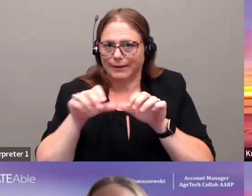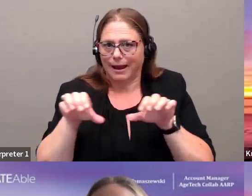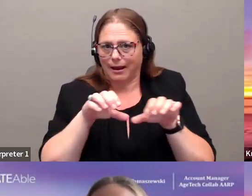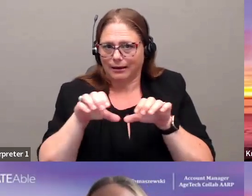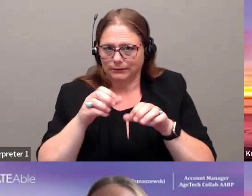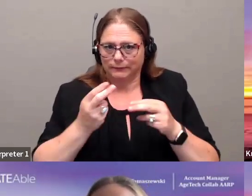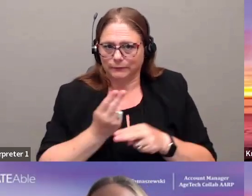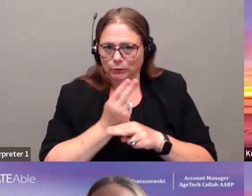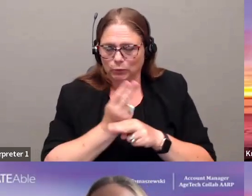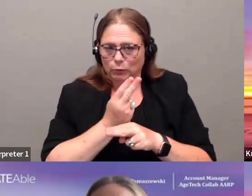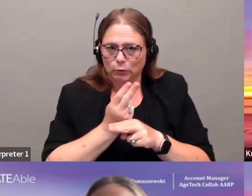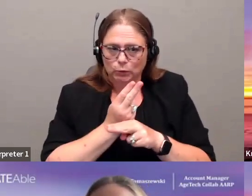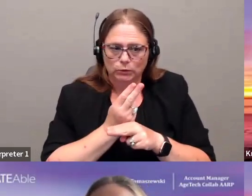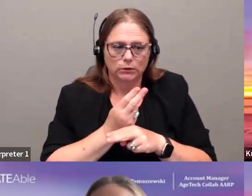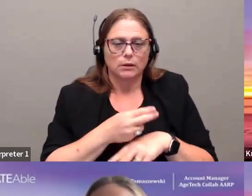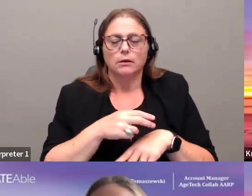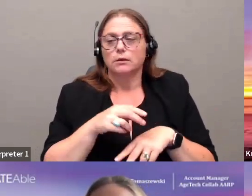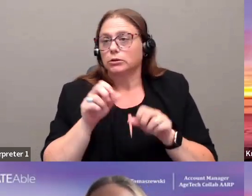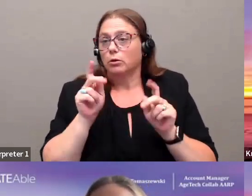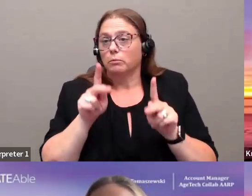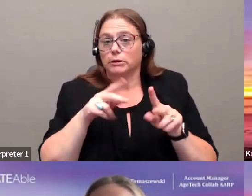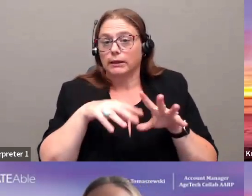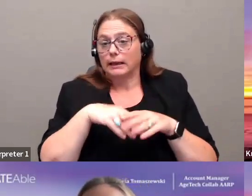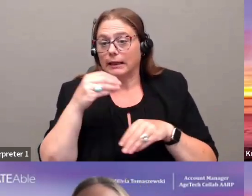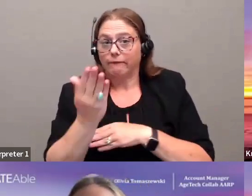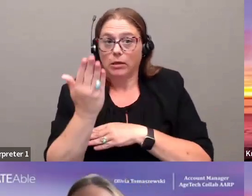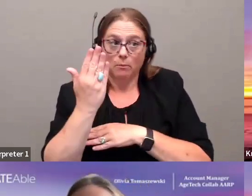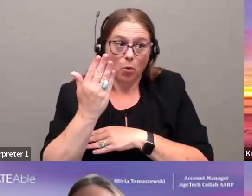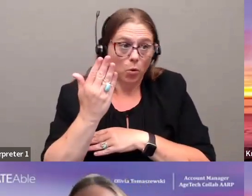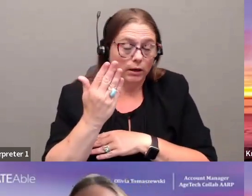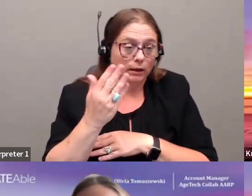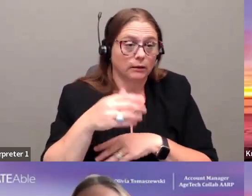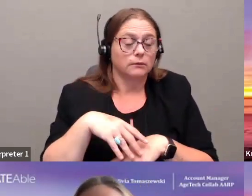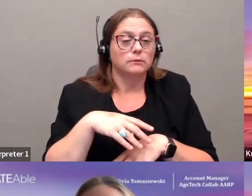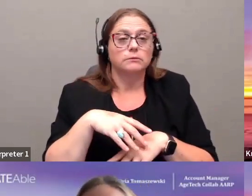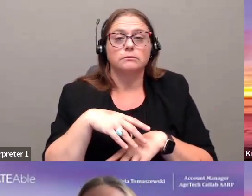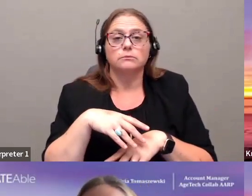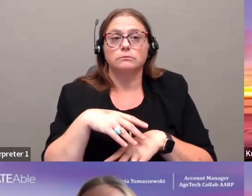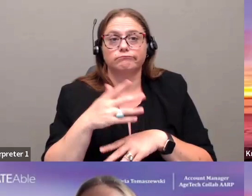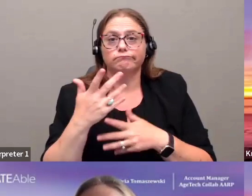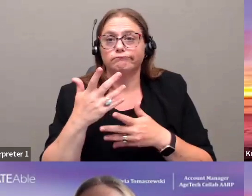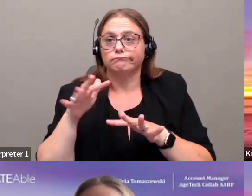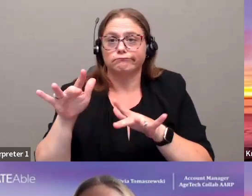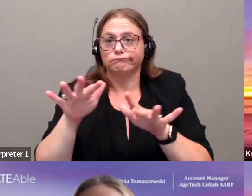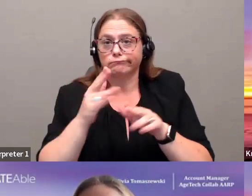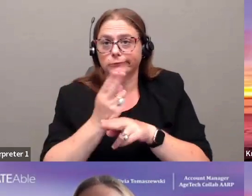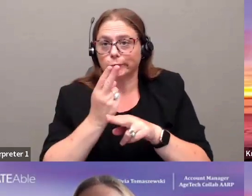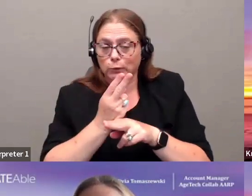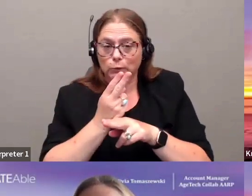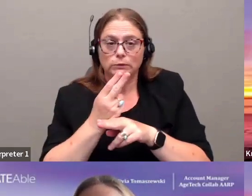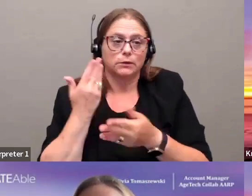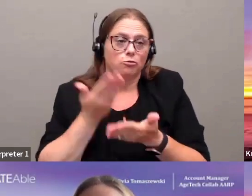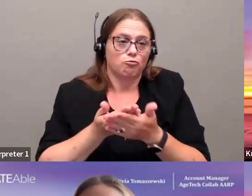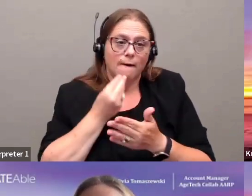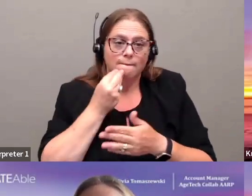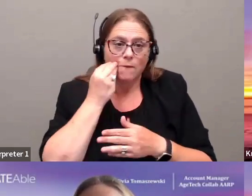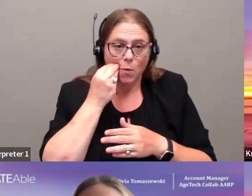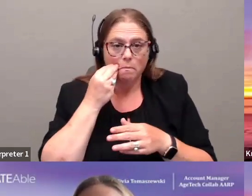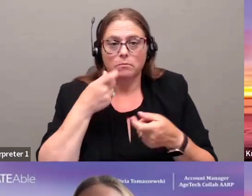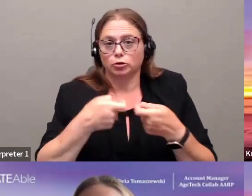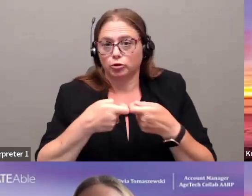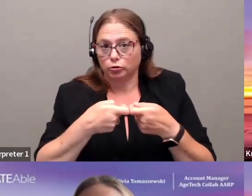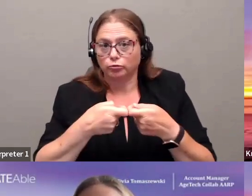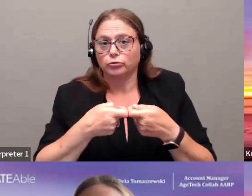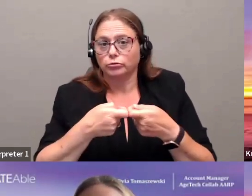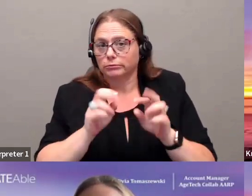aid that somebody can leave the home in the morning, get home in the evening, put it to charge, and get going the next